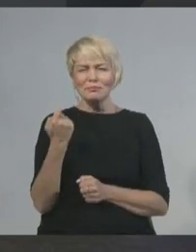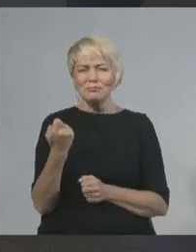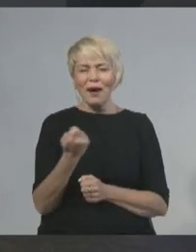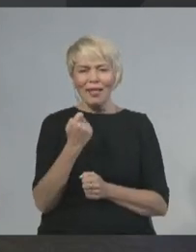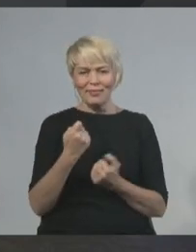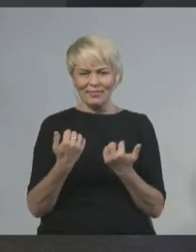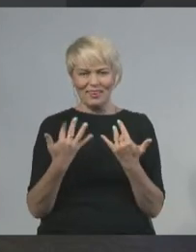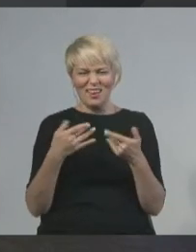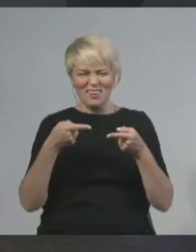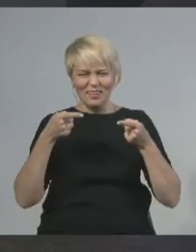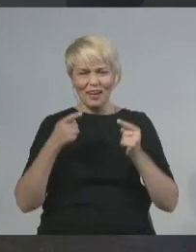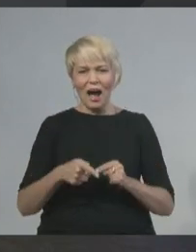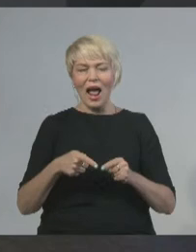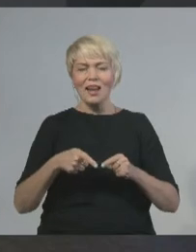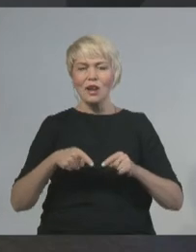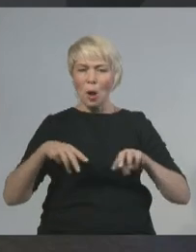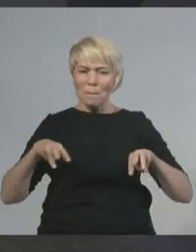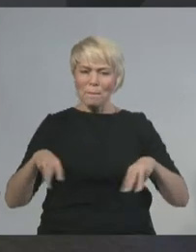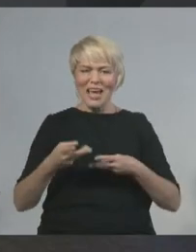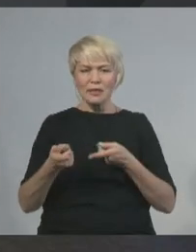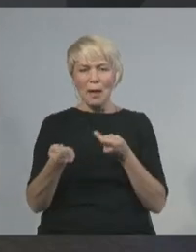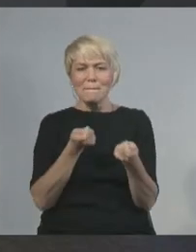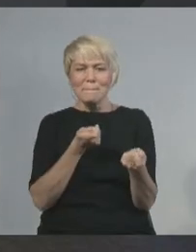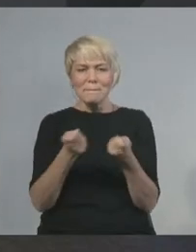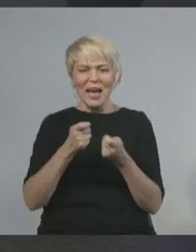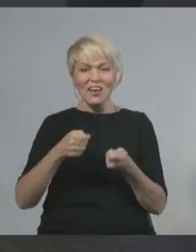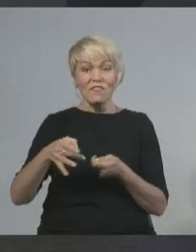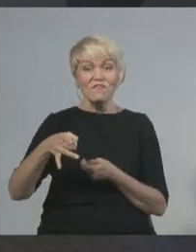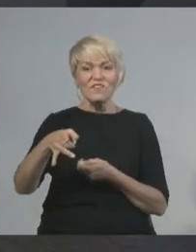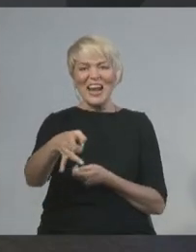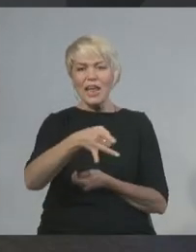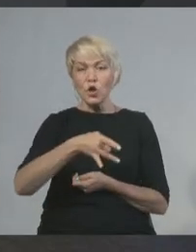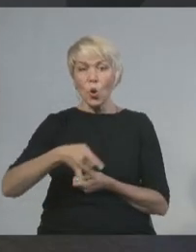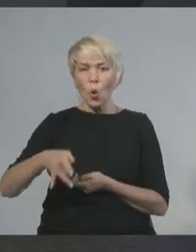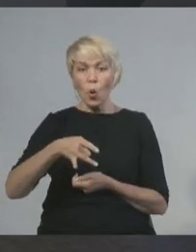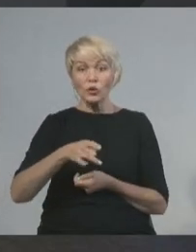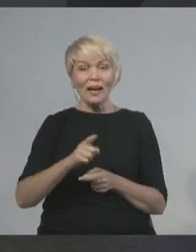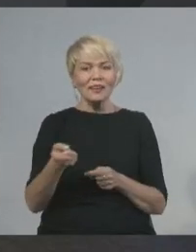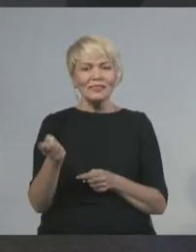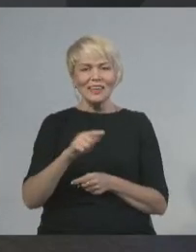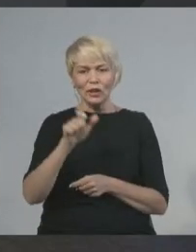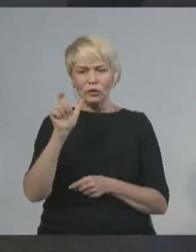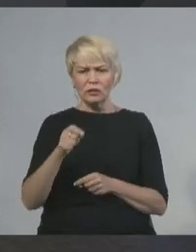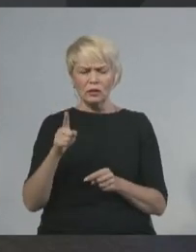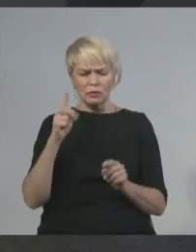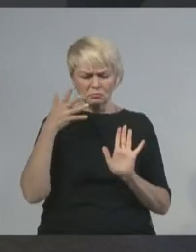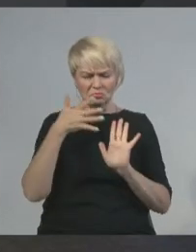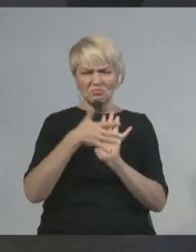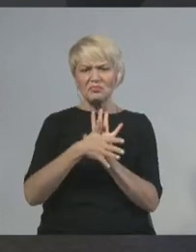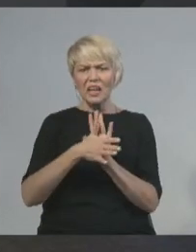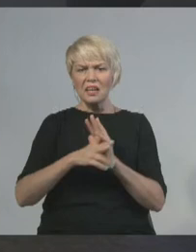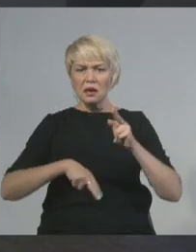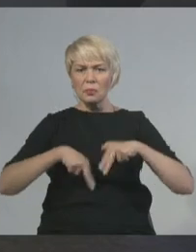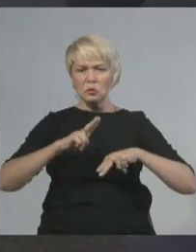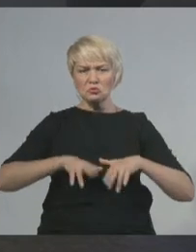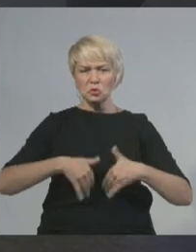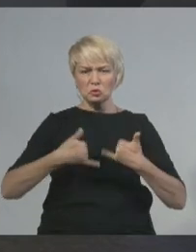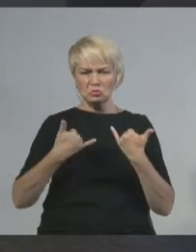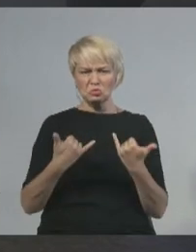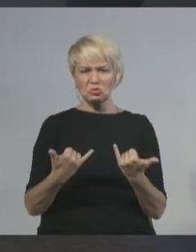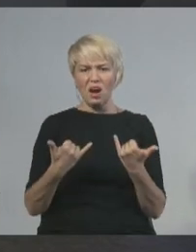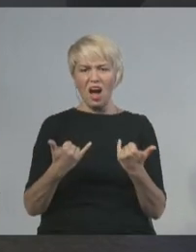but because we don't have a lot of media managers in the regions i mean those people who are